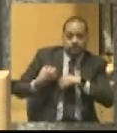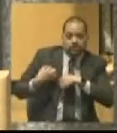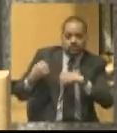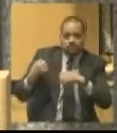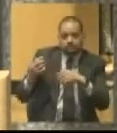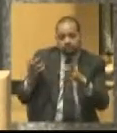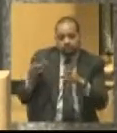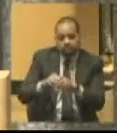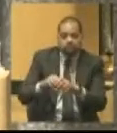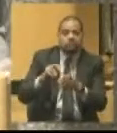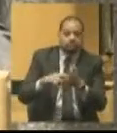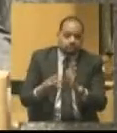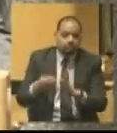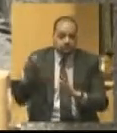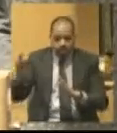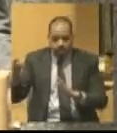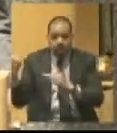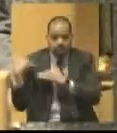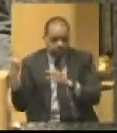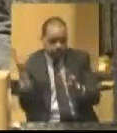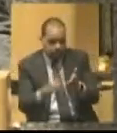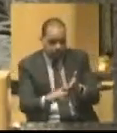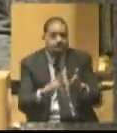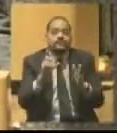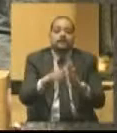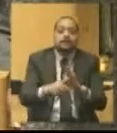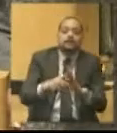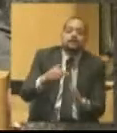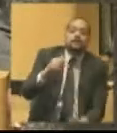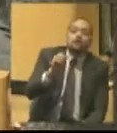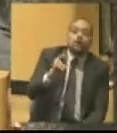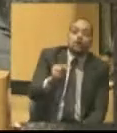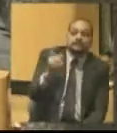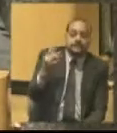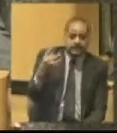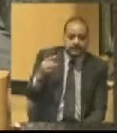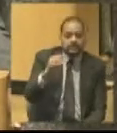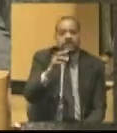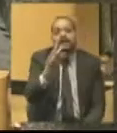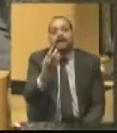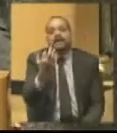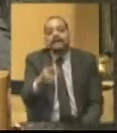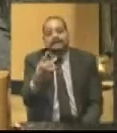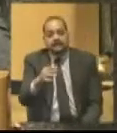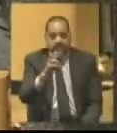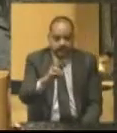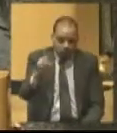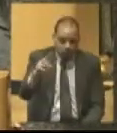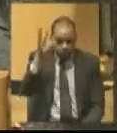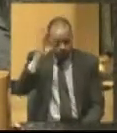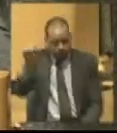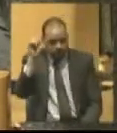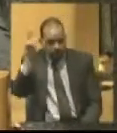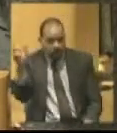8, 1861, 2 days after he signed the bill into law, Lincoln's War Department issued the instructions for implementing it.